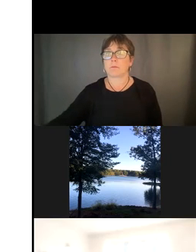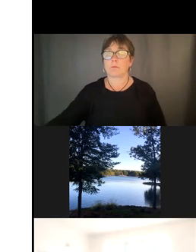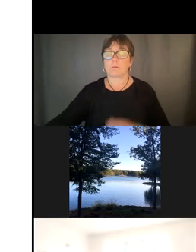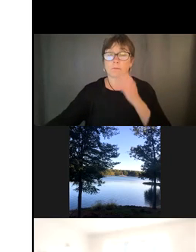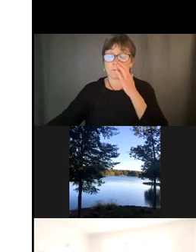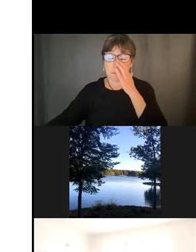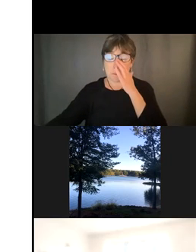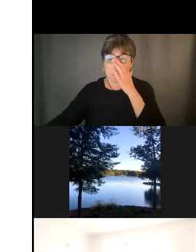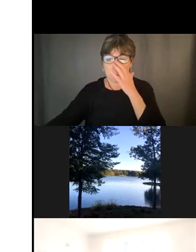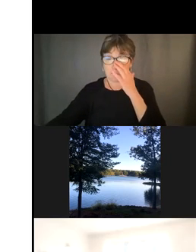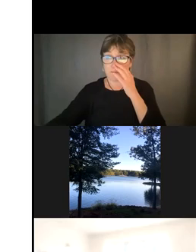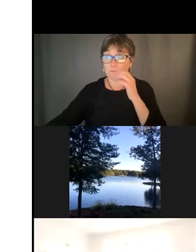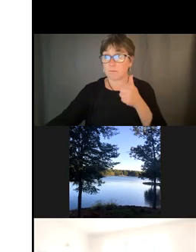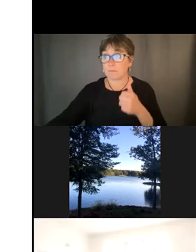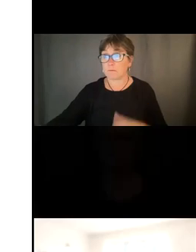Got it.